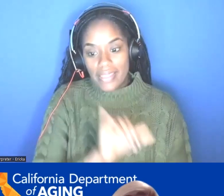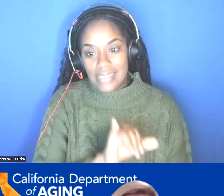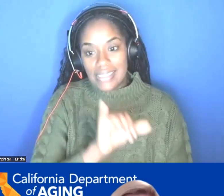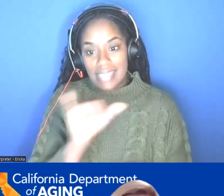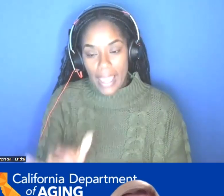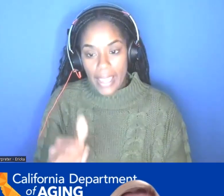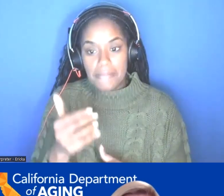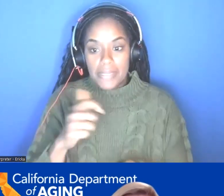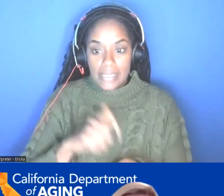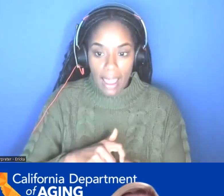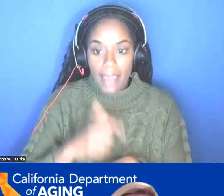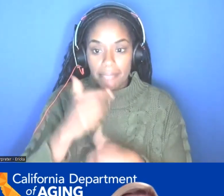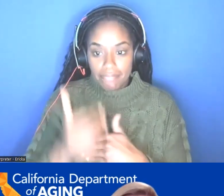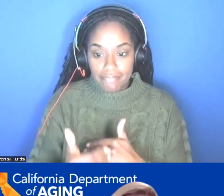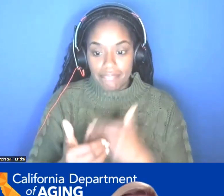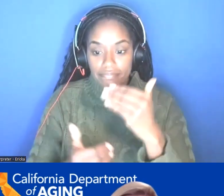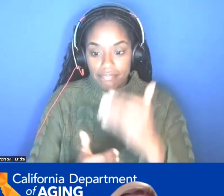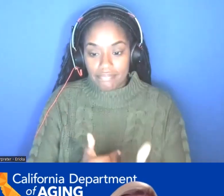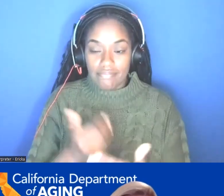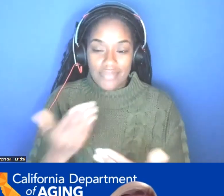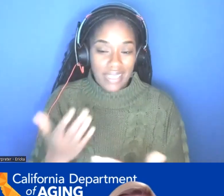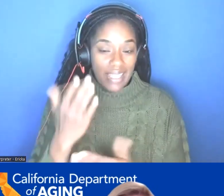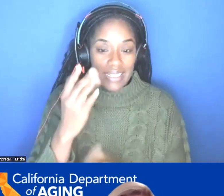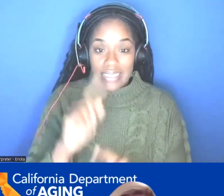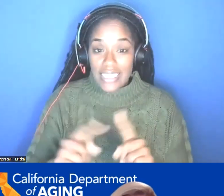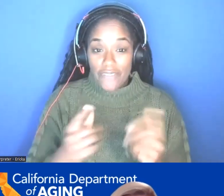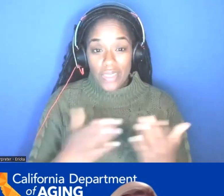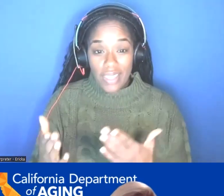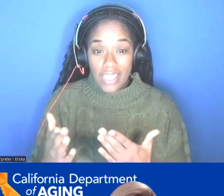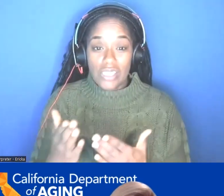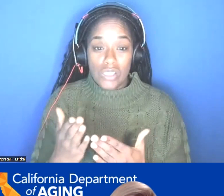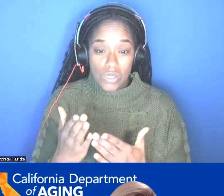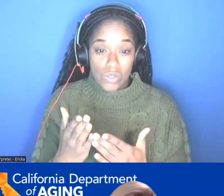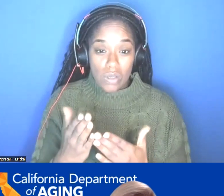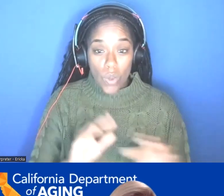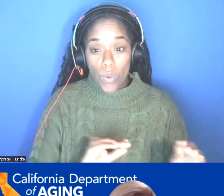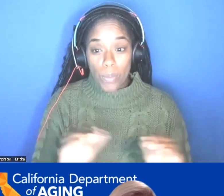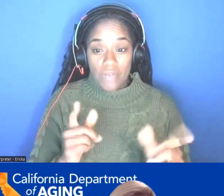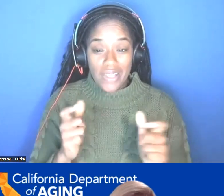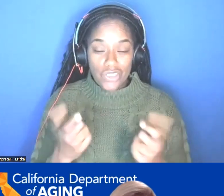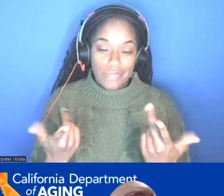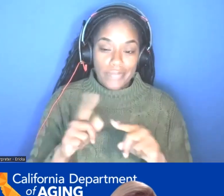a timeline. They will move at different stages depending on the nature of the work.